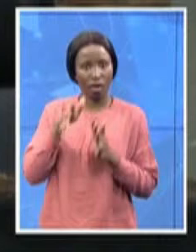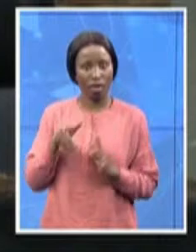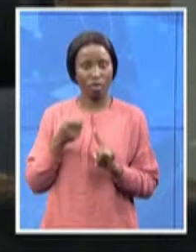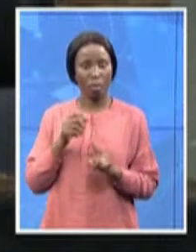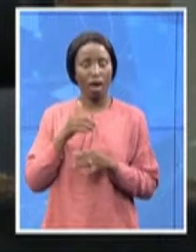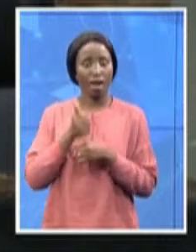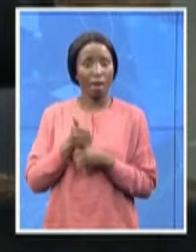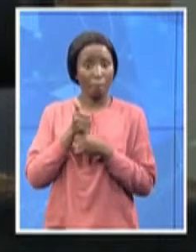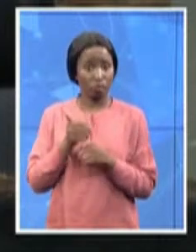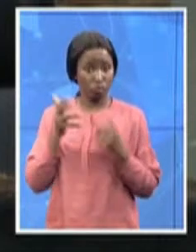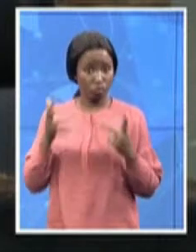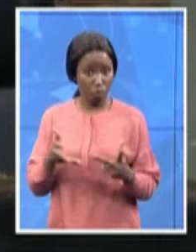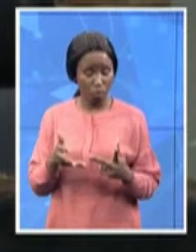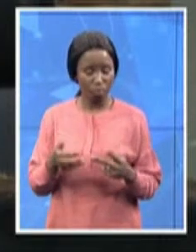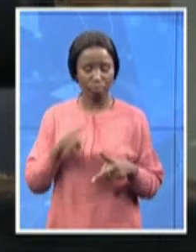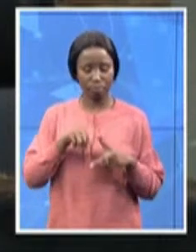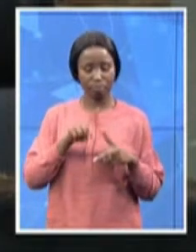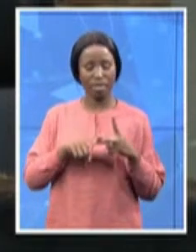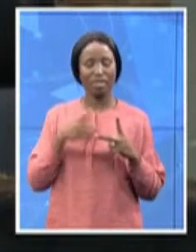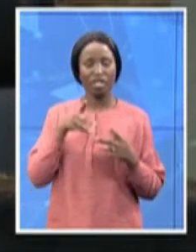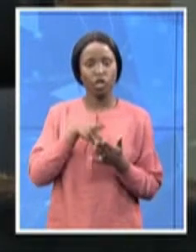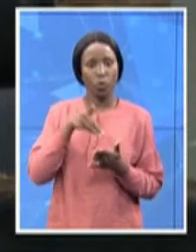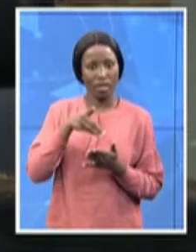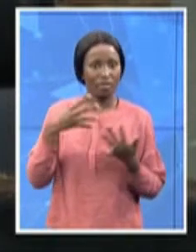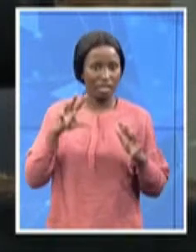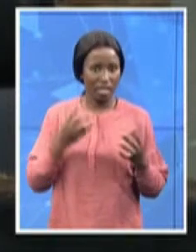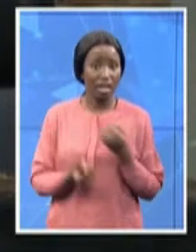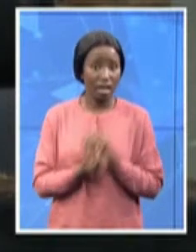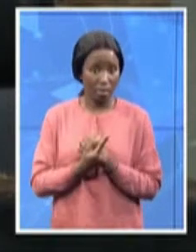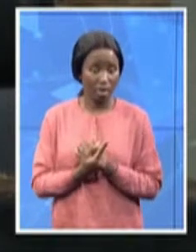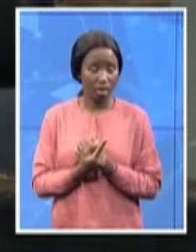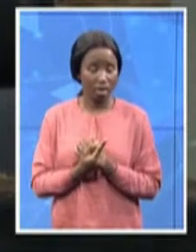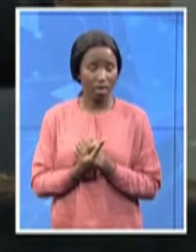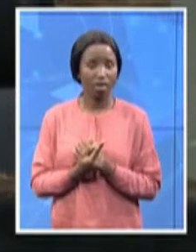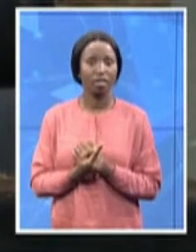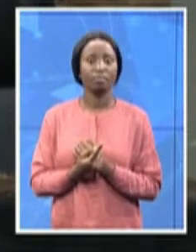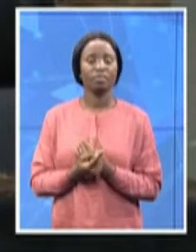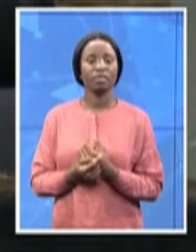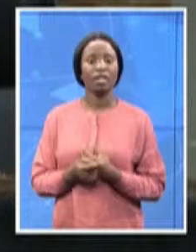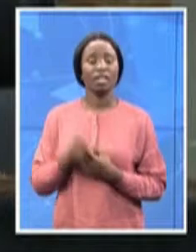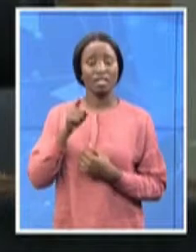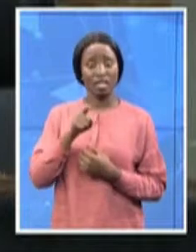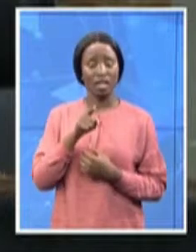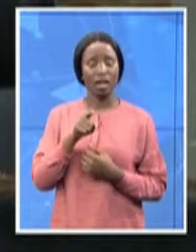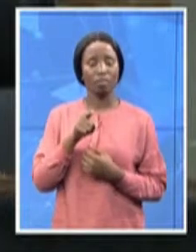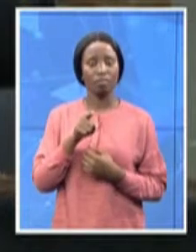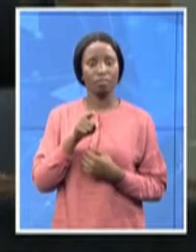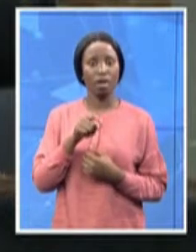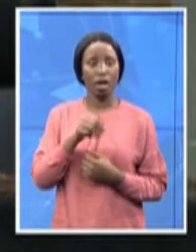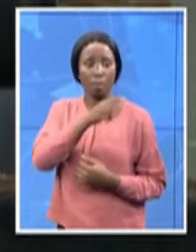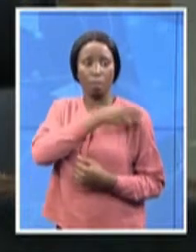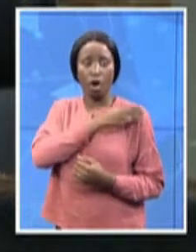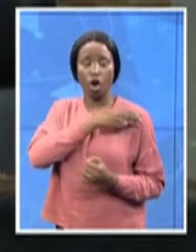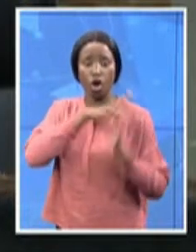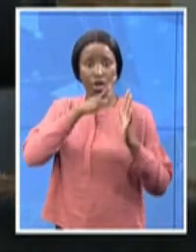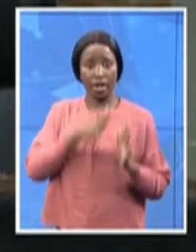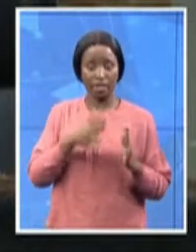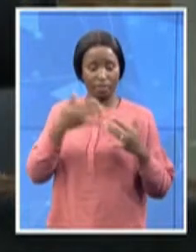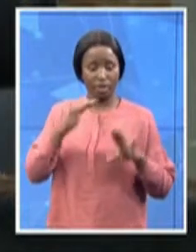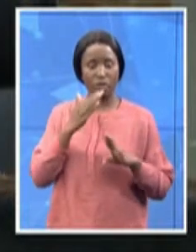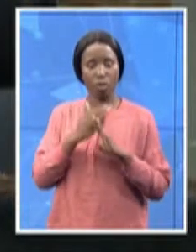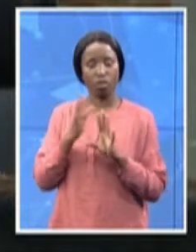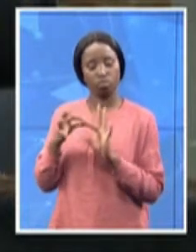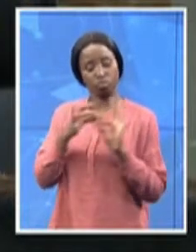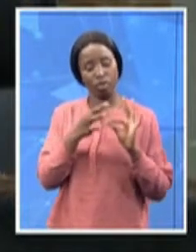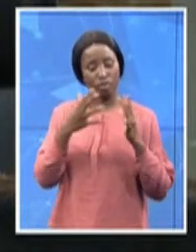it, the three managers corroborated one another. They said donors were informed not